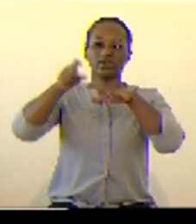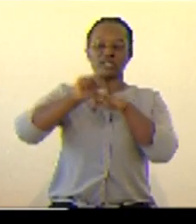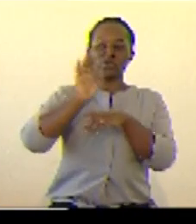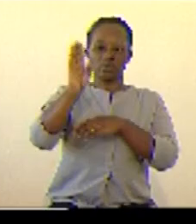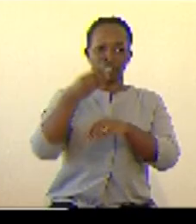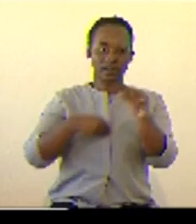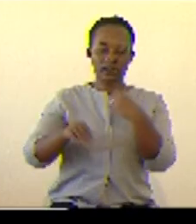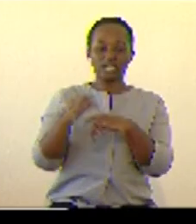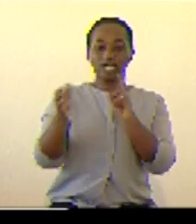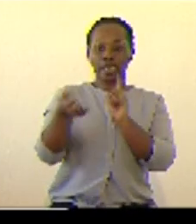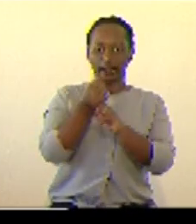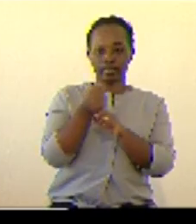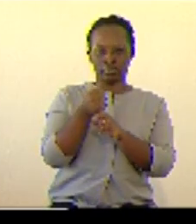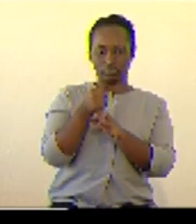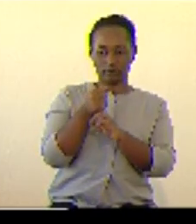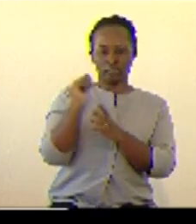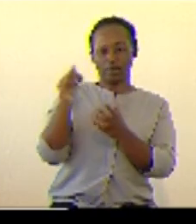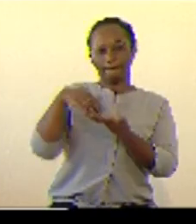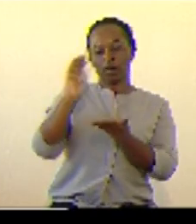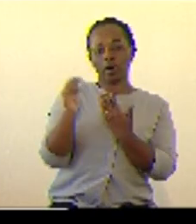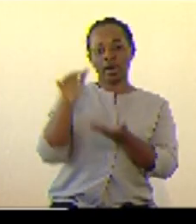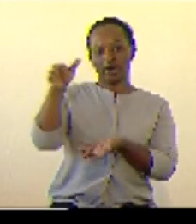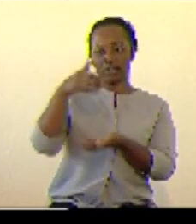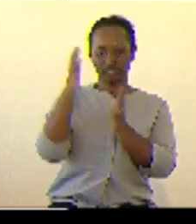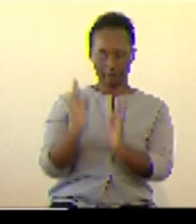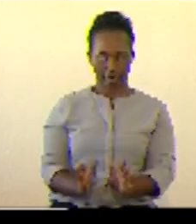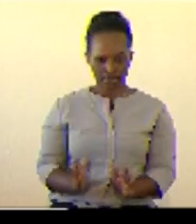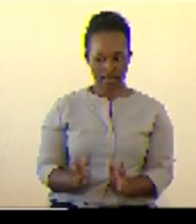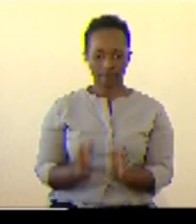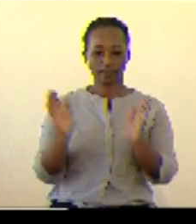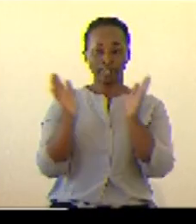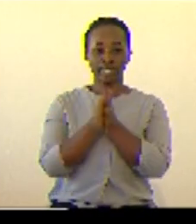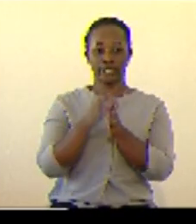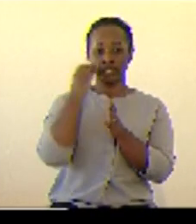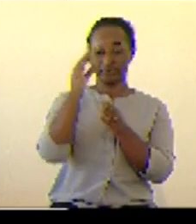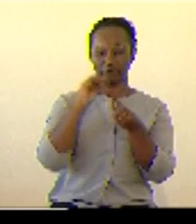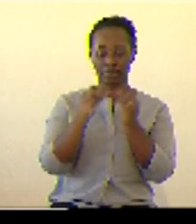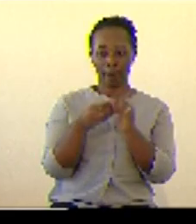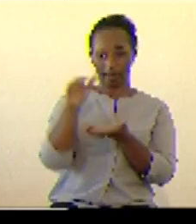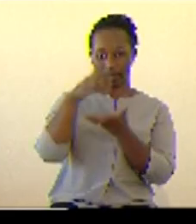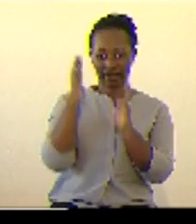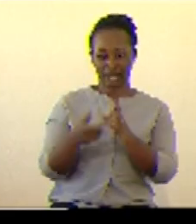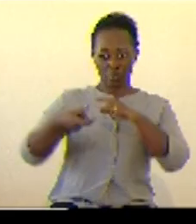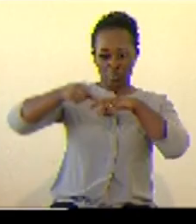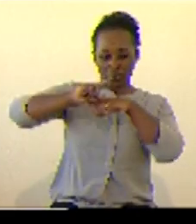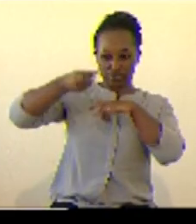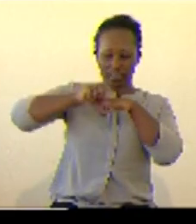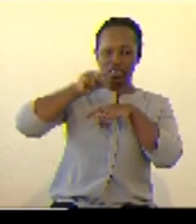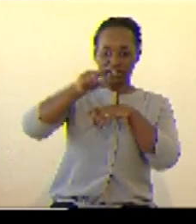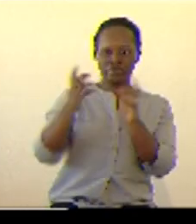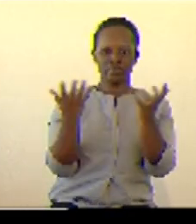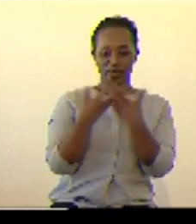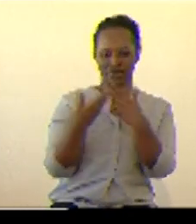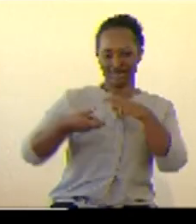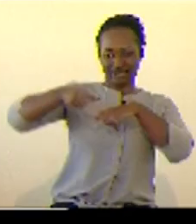you to capture more customers. And eventually, if the number of customers increases, that comes with increase in